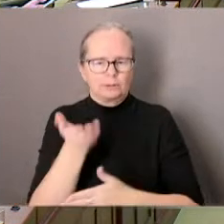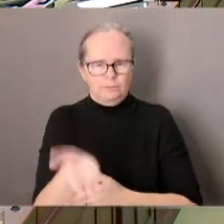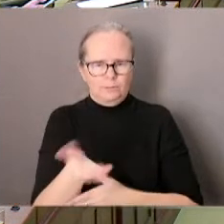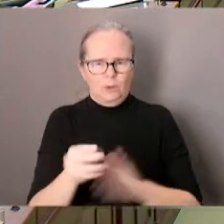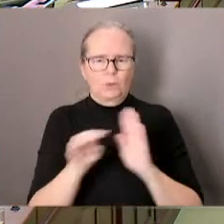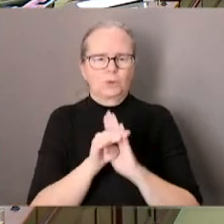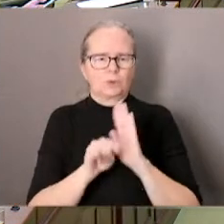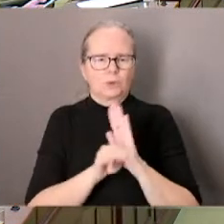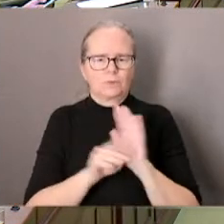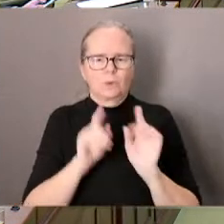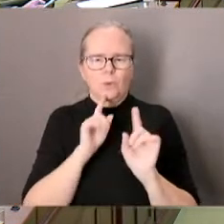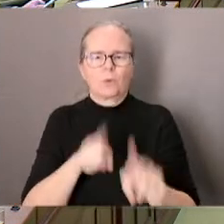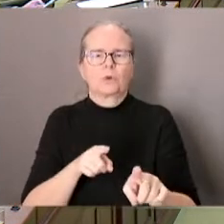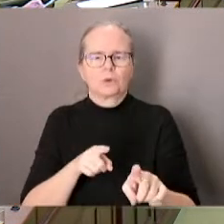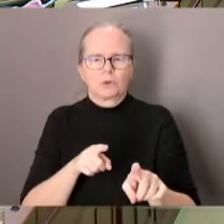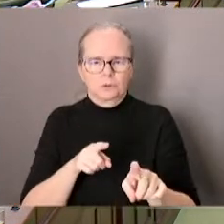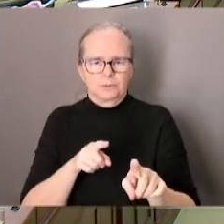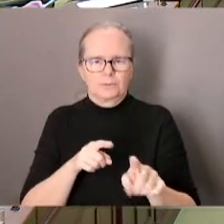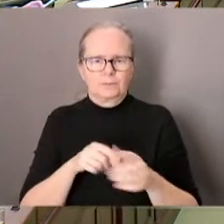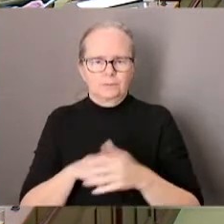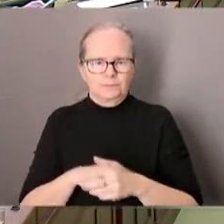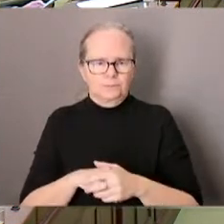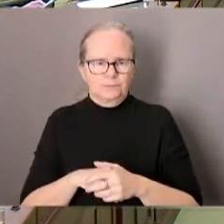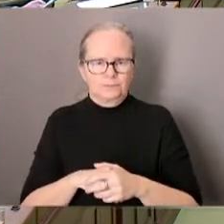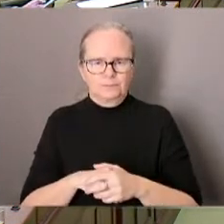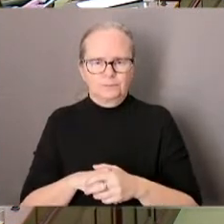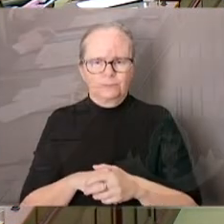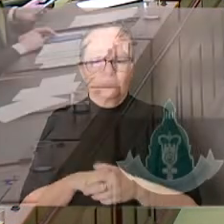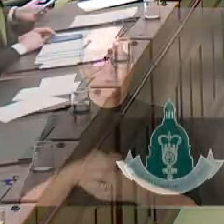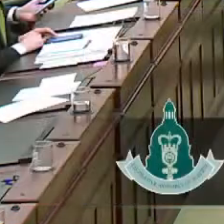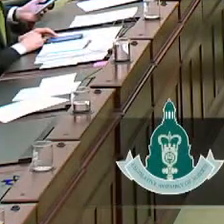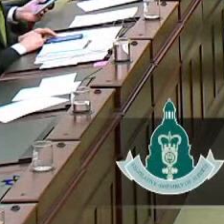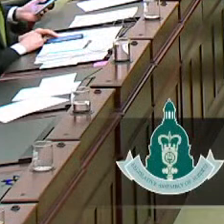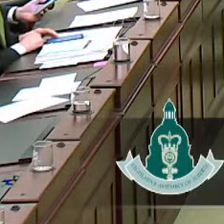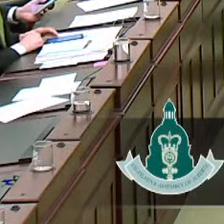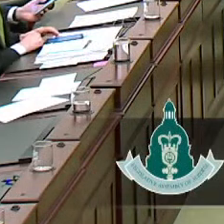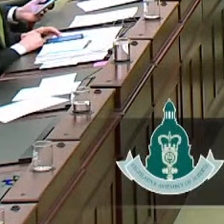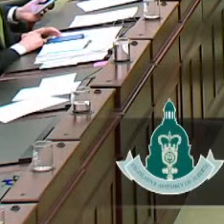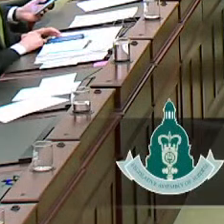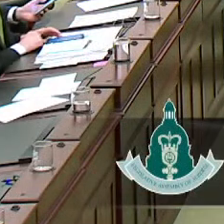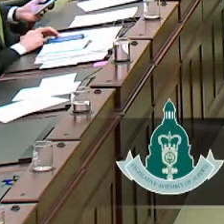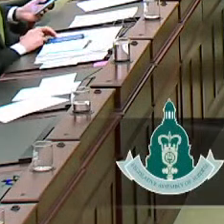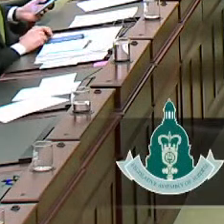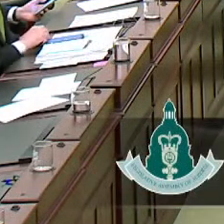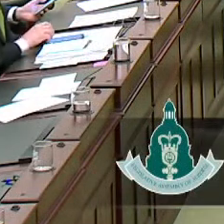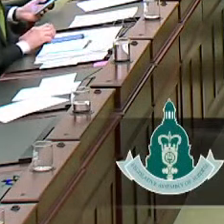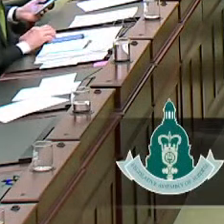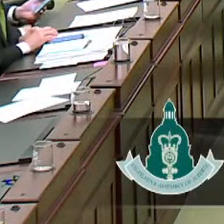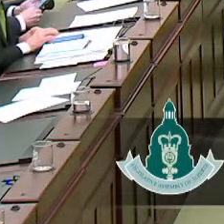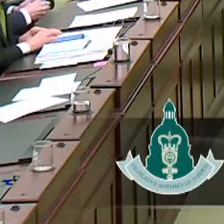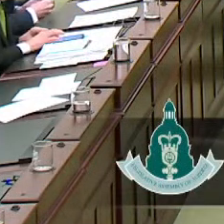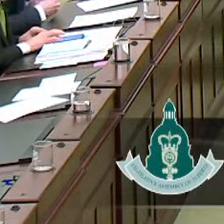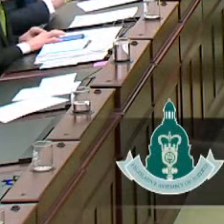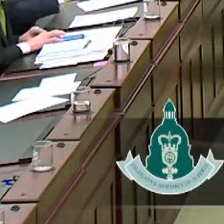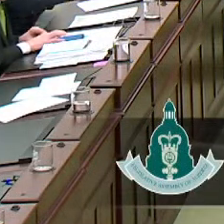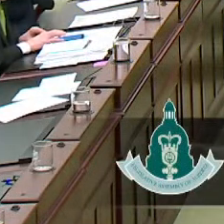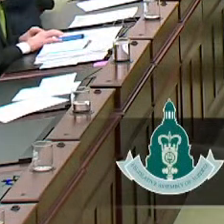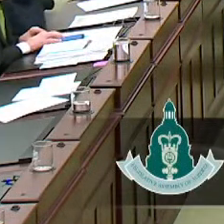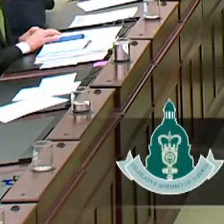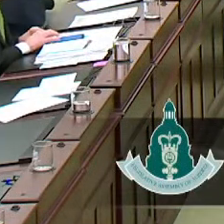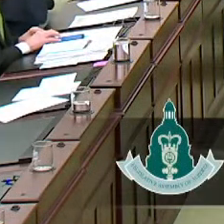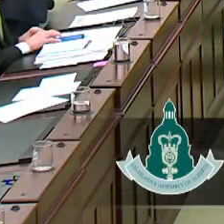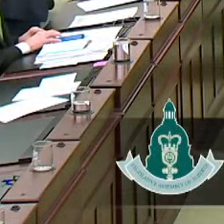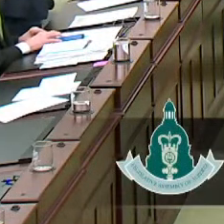government bills and orders for third reading Bill four Alberta Health Care insurance memin act 2022 honorable Mr copping The